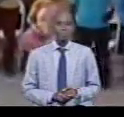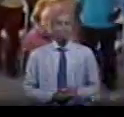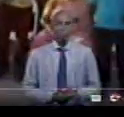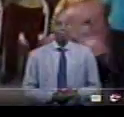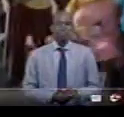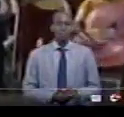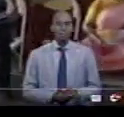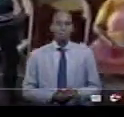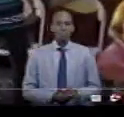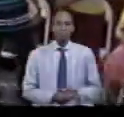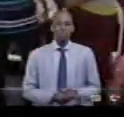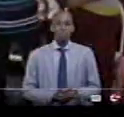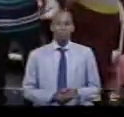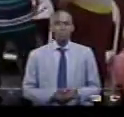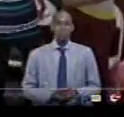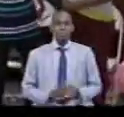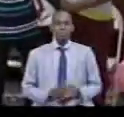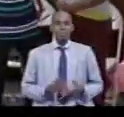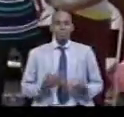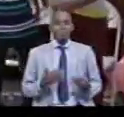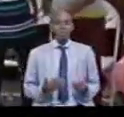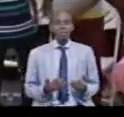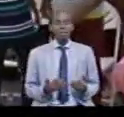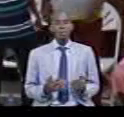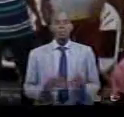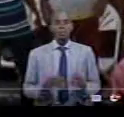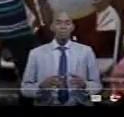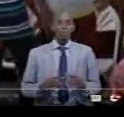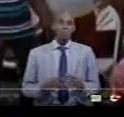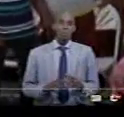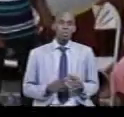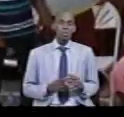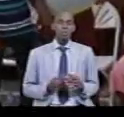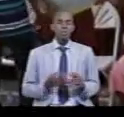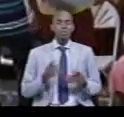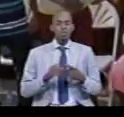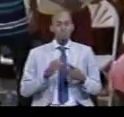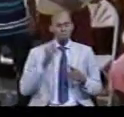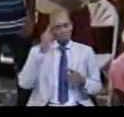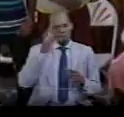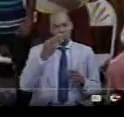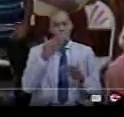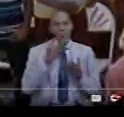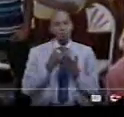Just begin to think about the things of God and say something to Him.